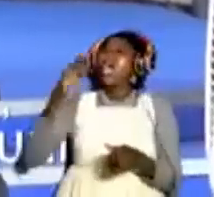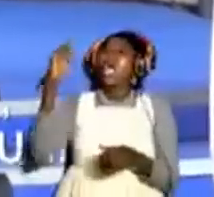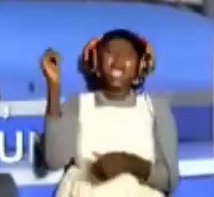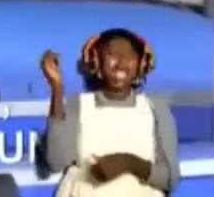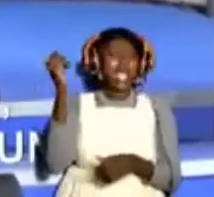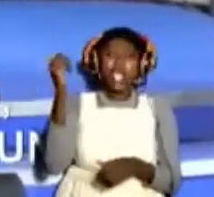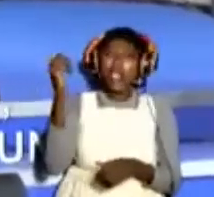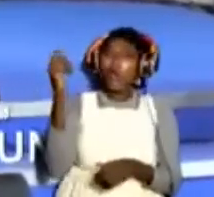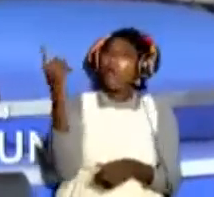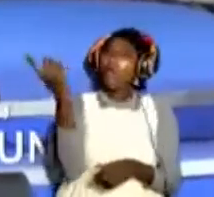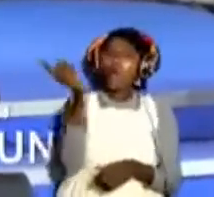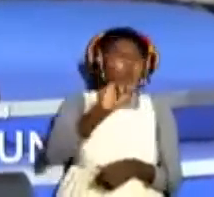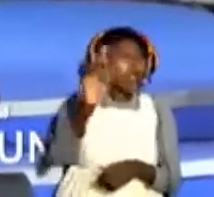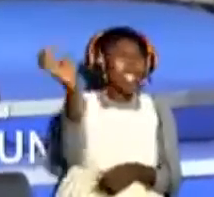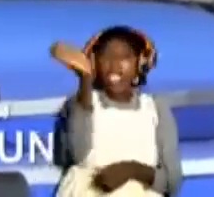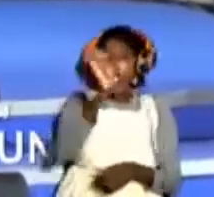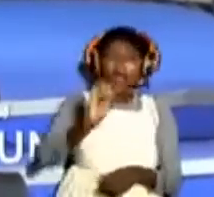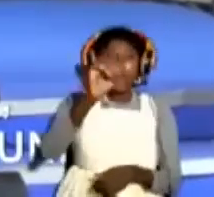wherever it will take me,